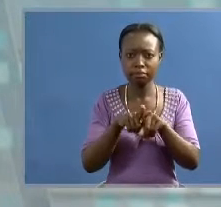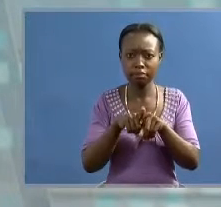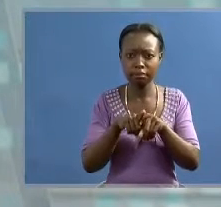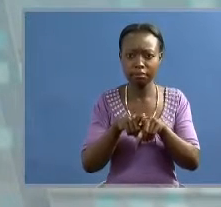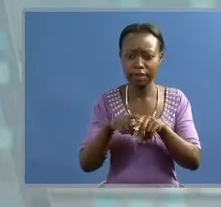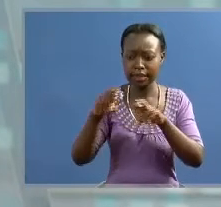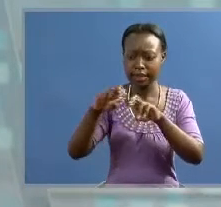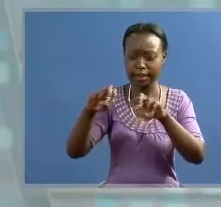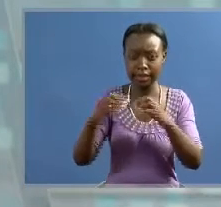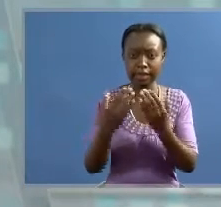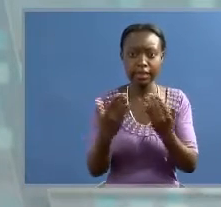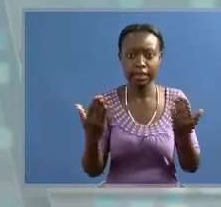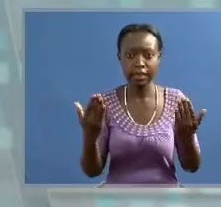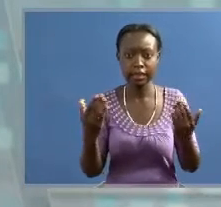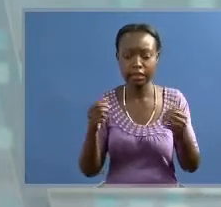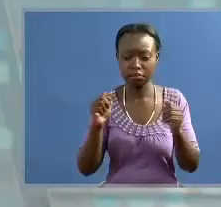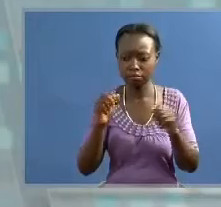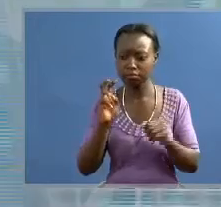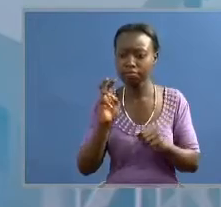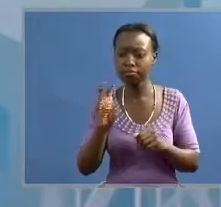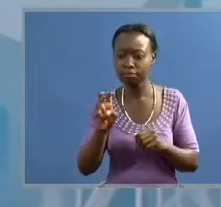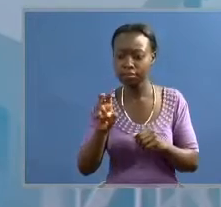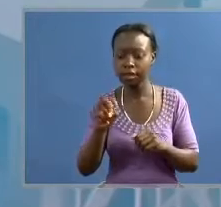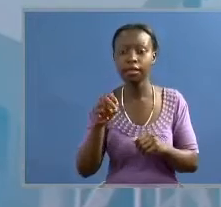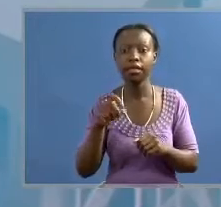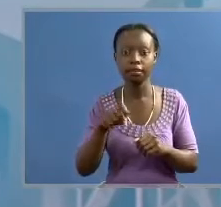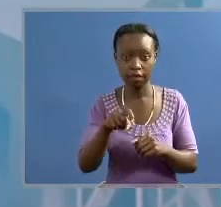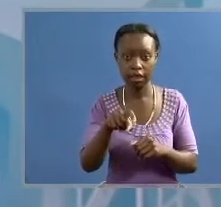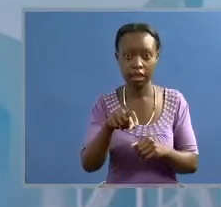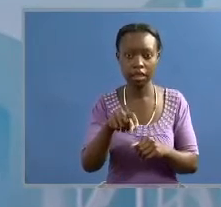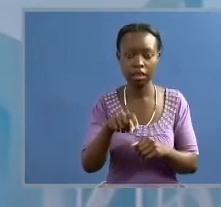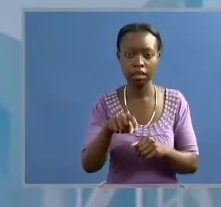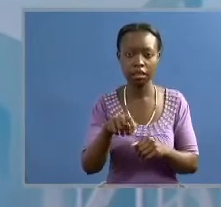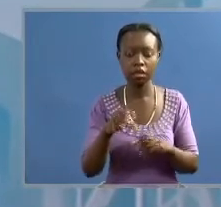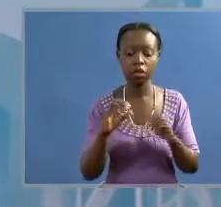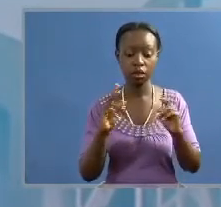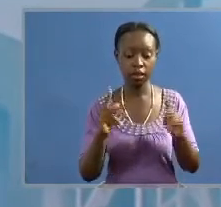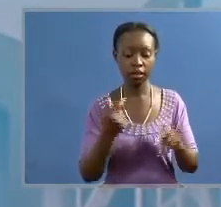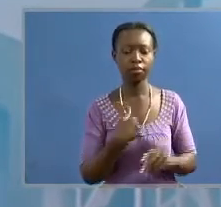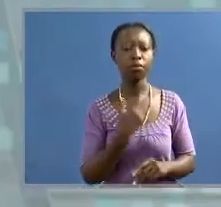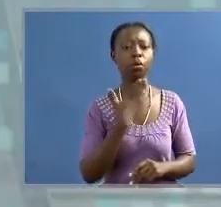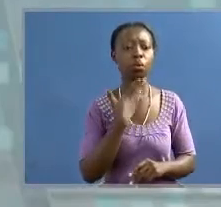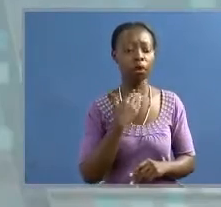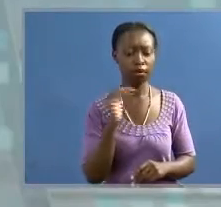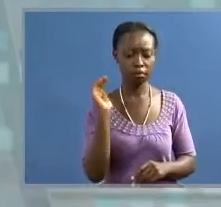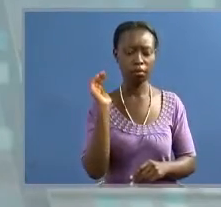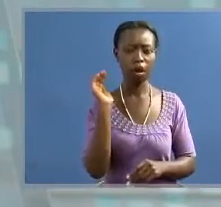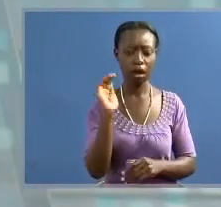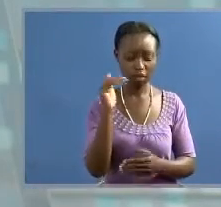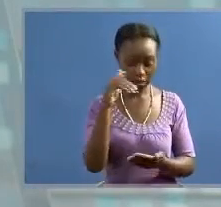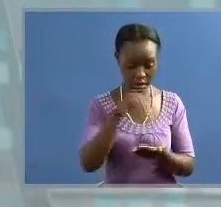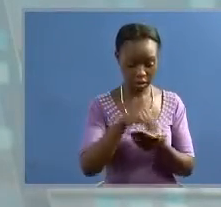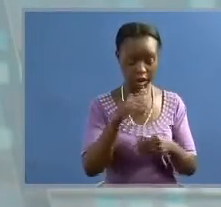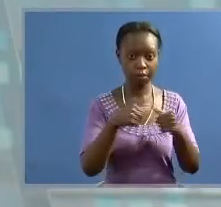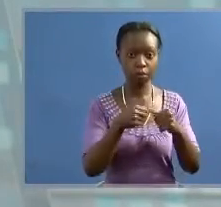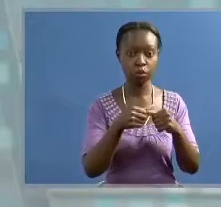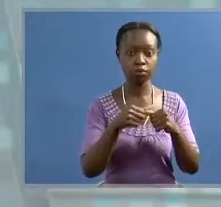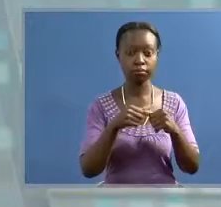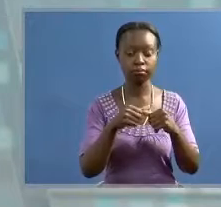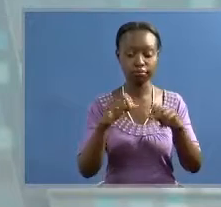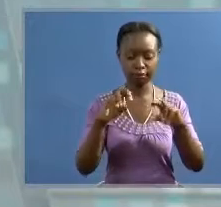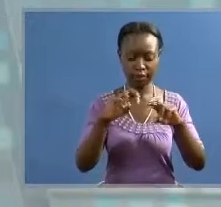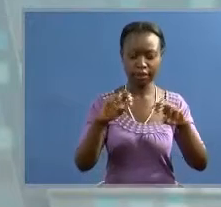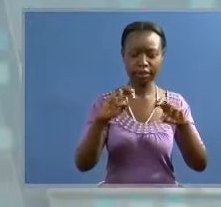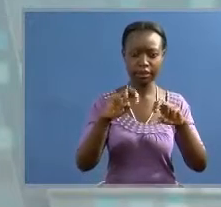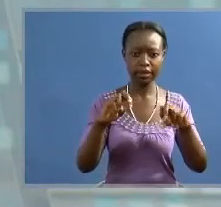that can easily identify the virus. So I want to take you back to testing. It is